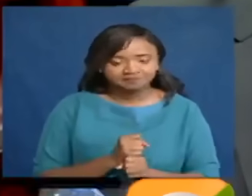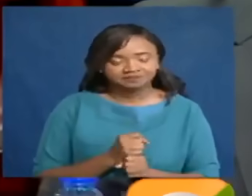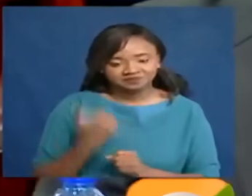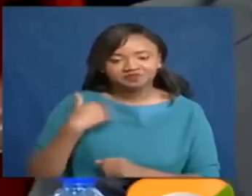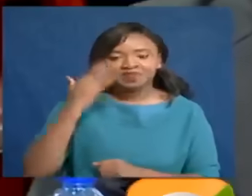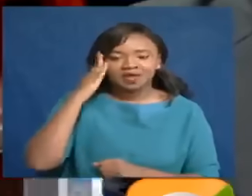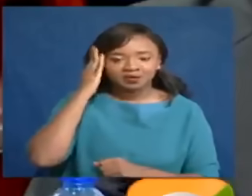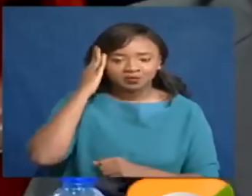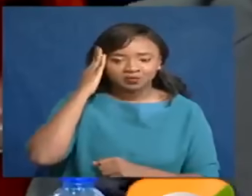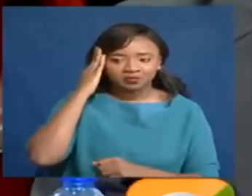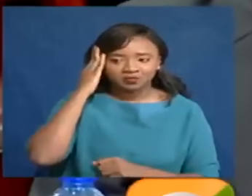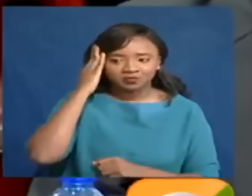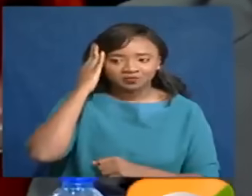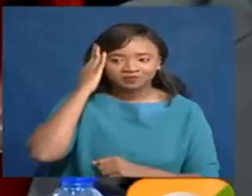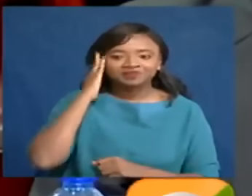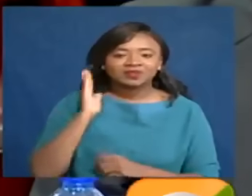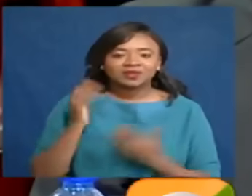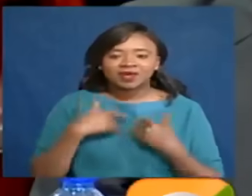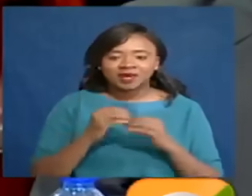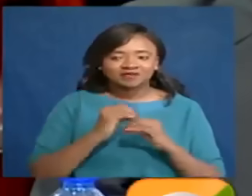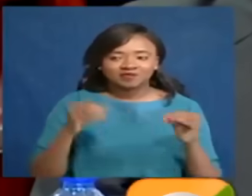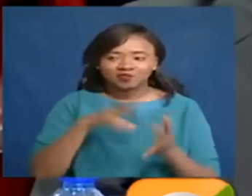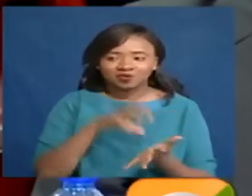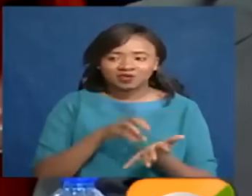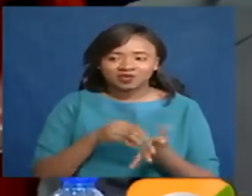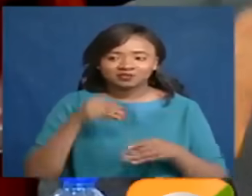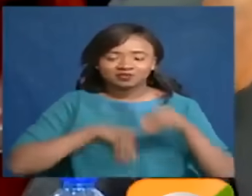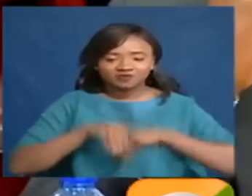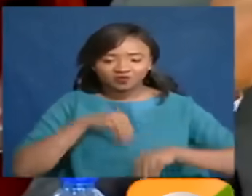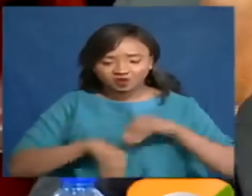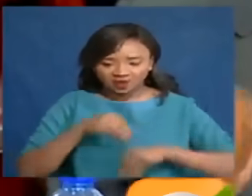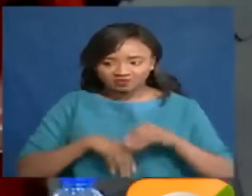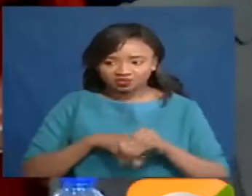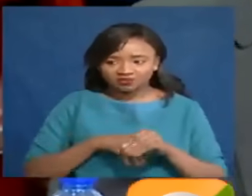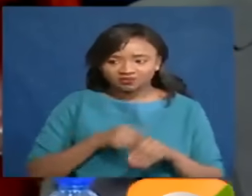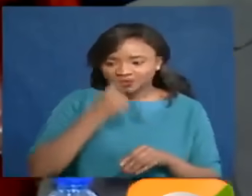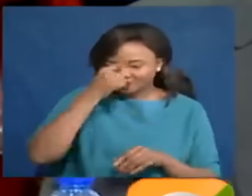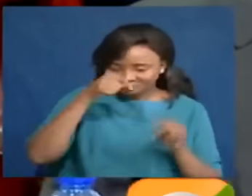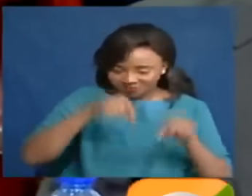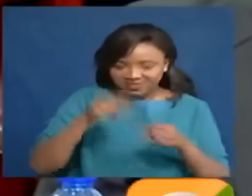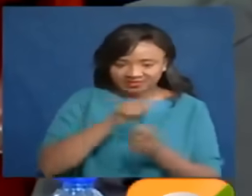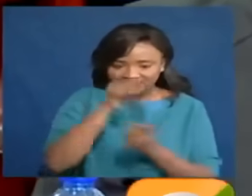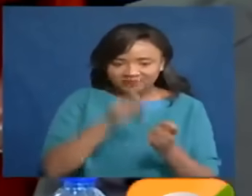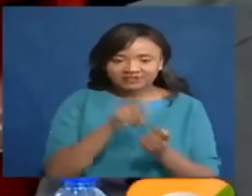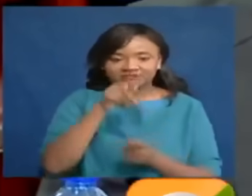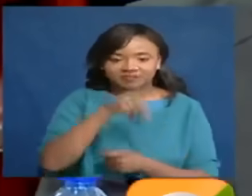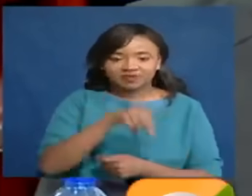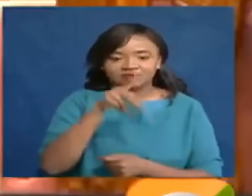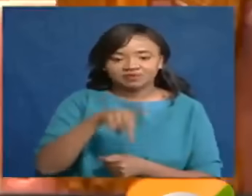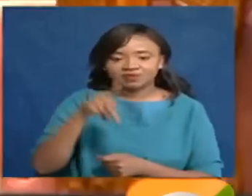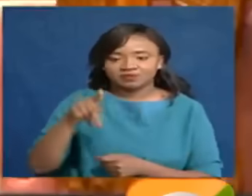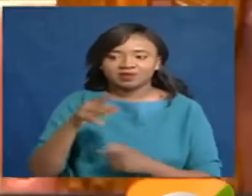been no case of corruption or bribery insofar as this PIP of Adani Energy Solutions is